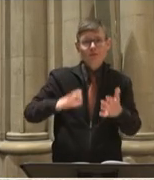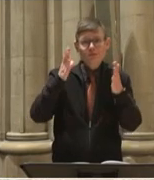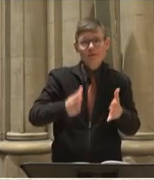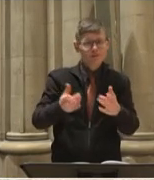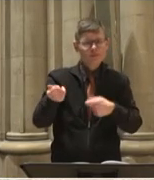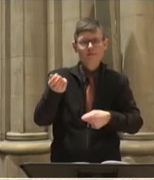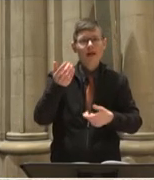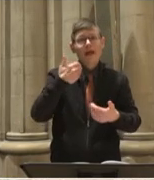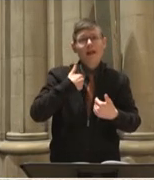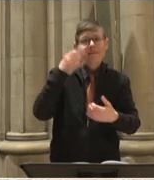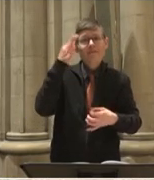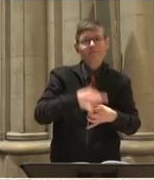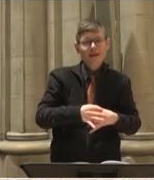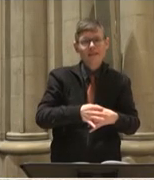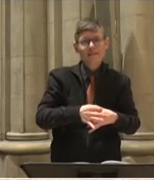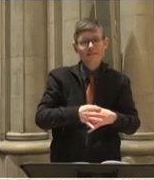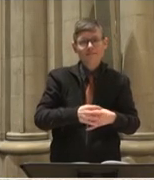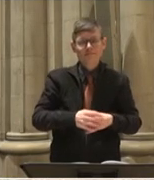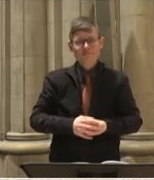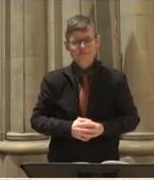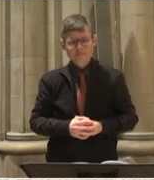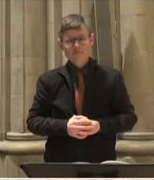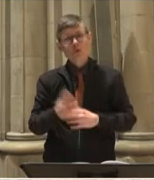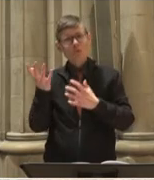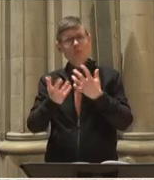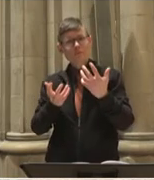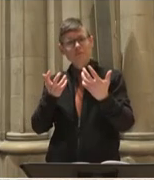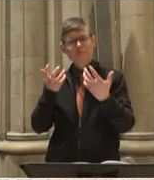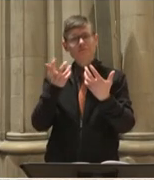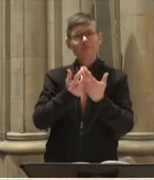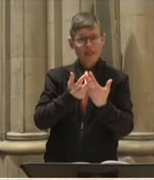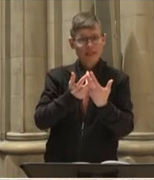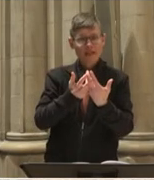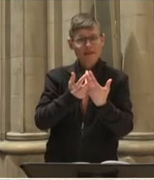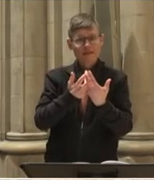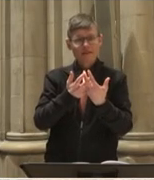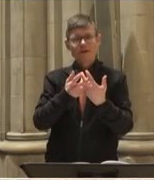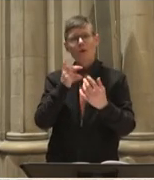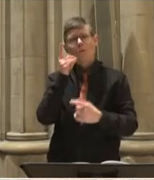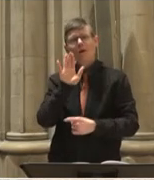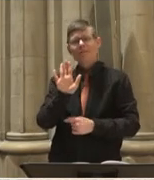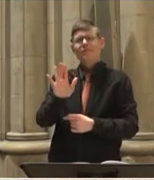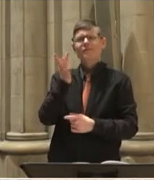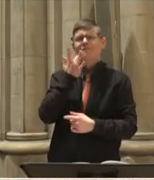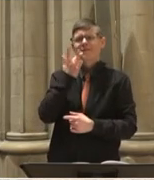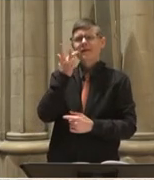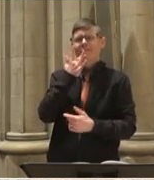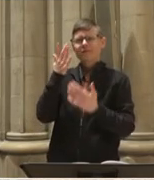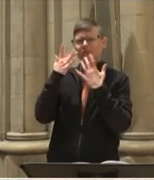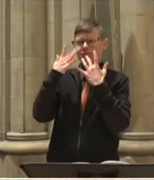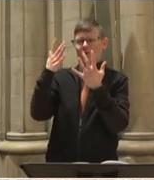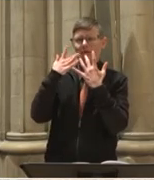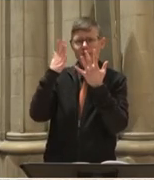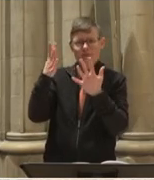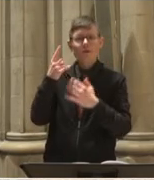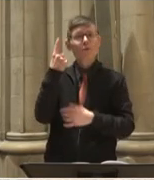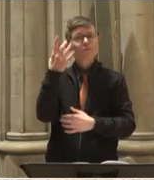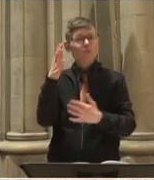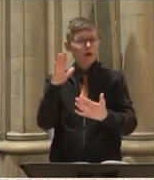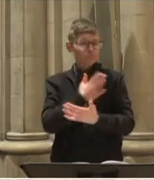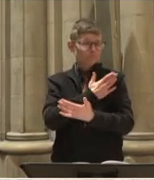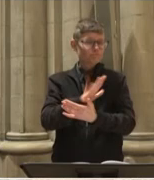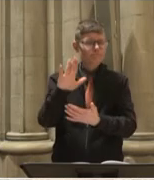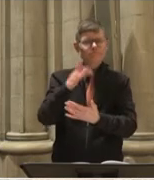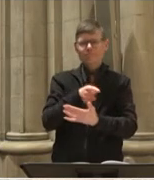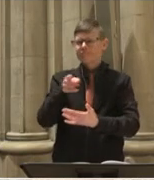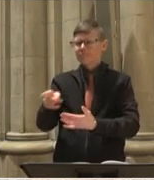having faith." And so it was fitting that one of her favorite songs, one that she could be heard